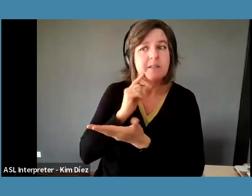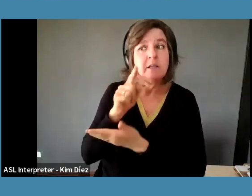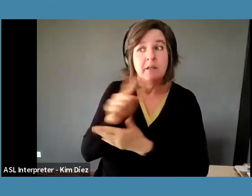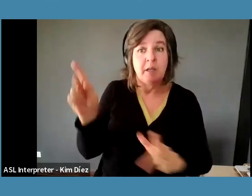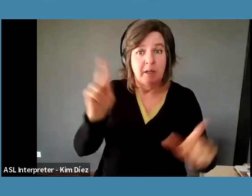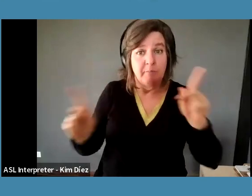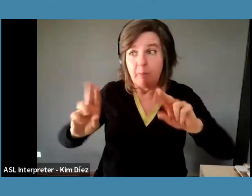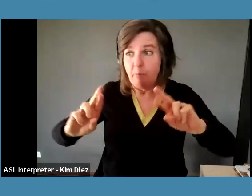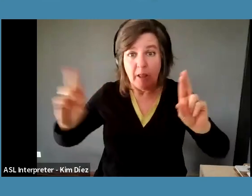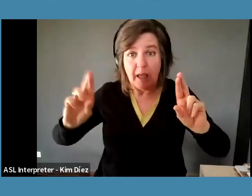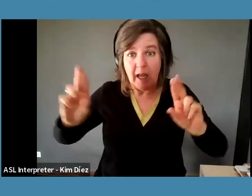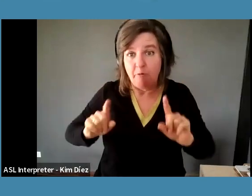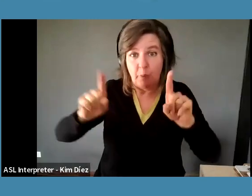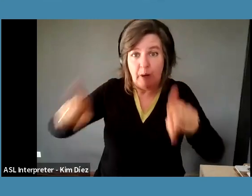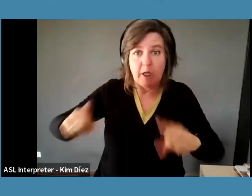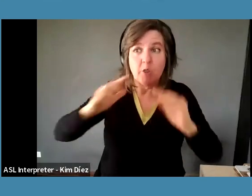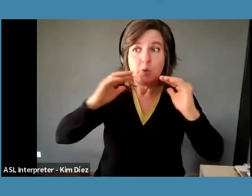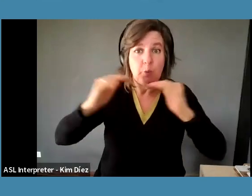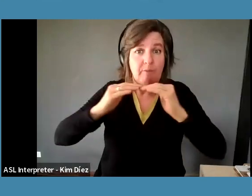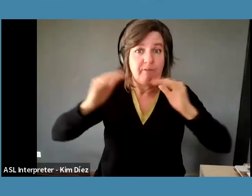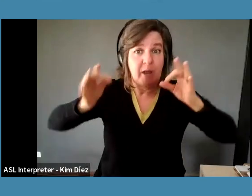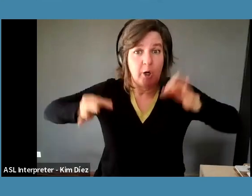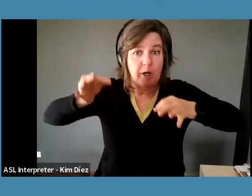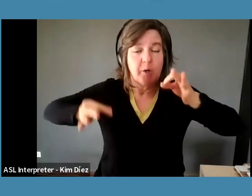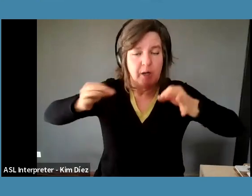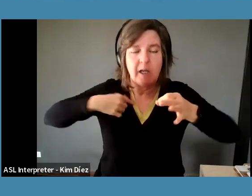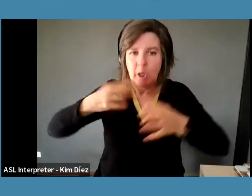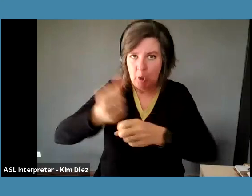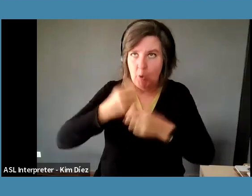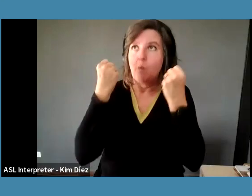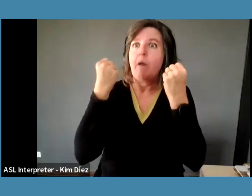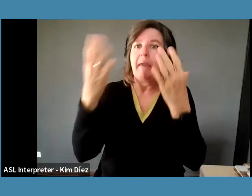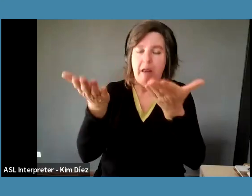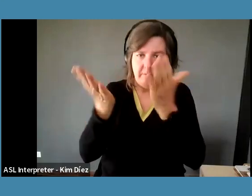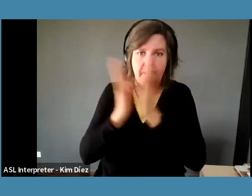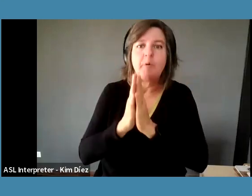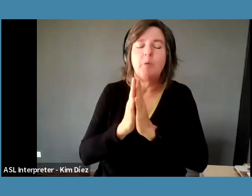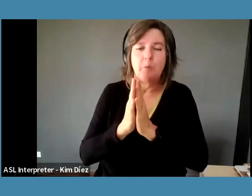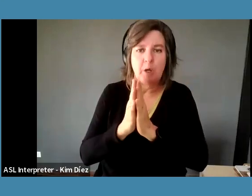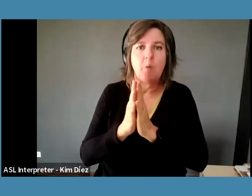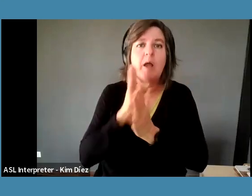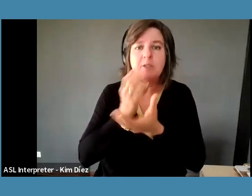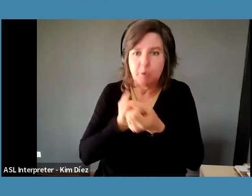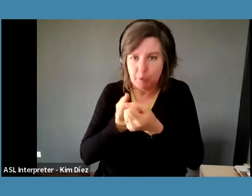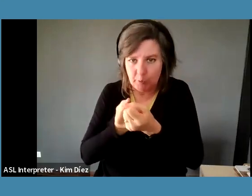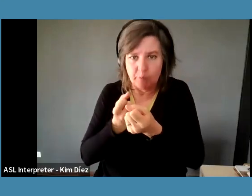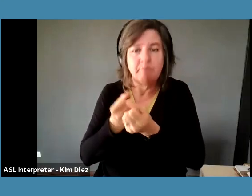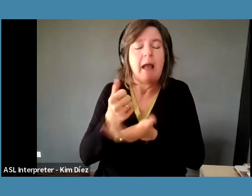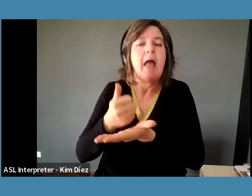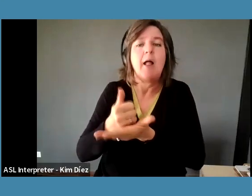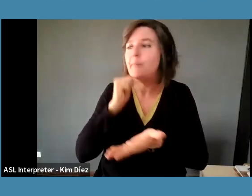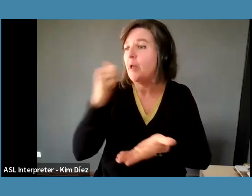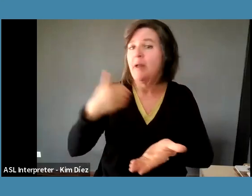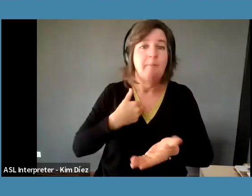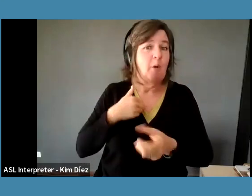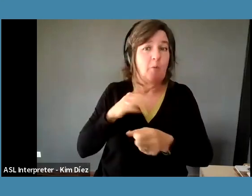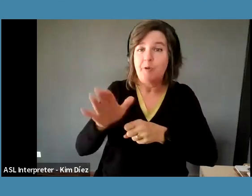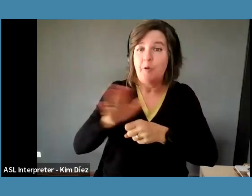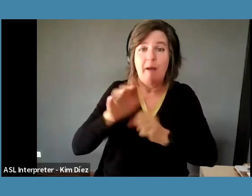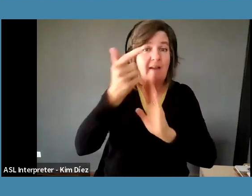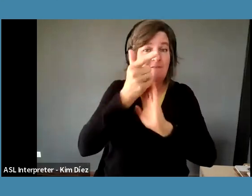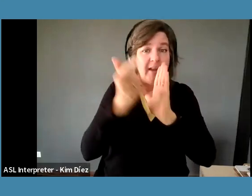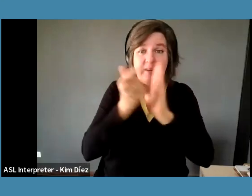fair hearing. We get an incredible number of requests to assist the fair hearing and just don't have a number of attorneys we would need